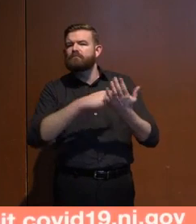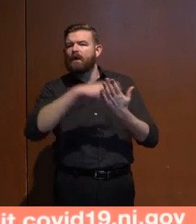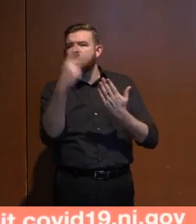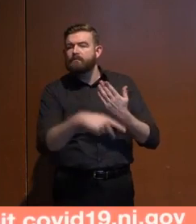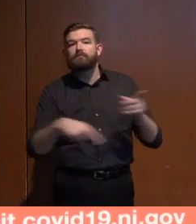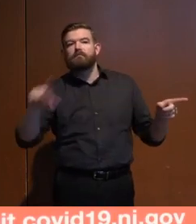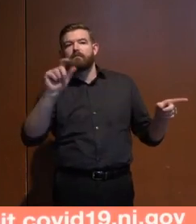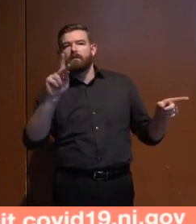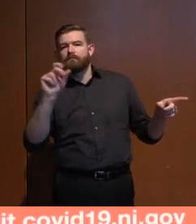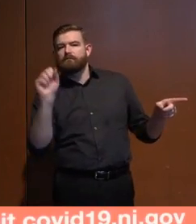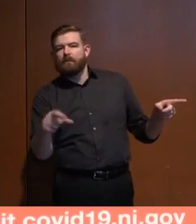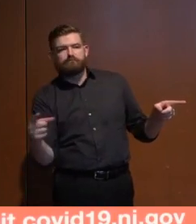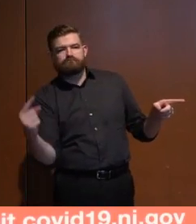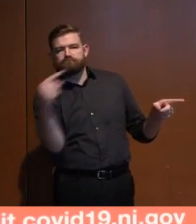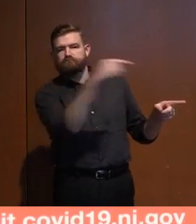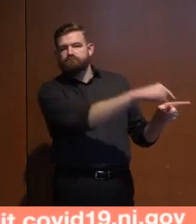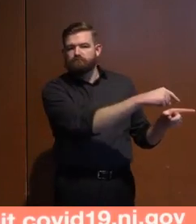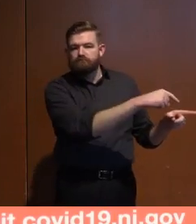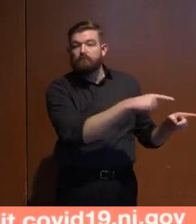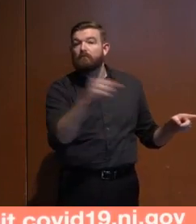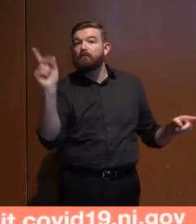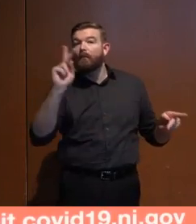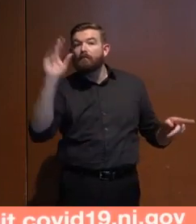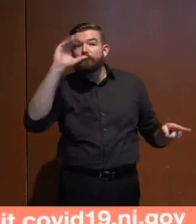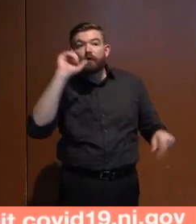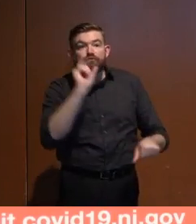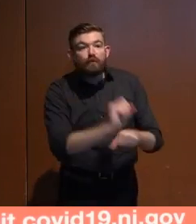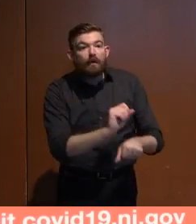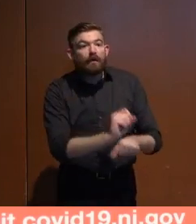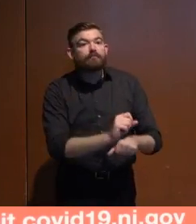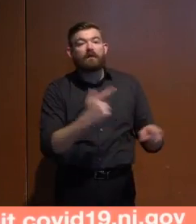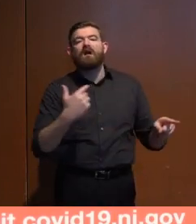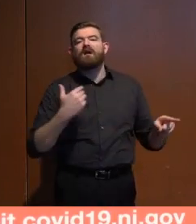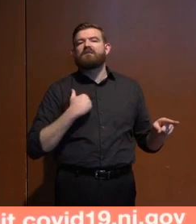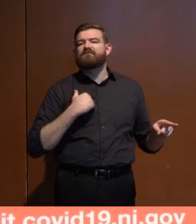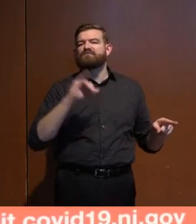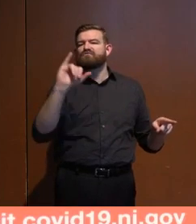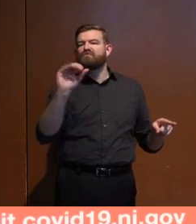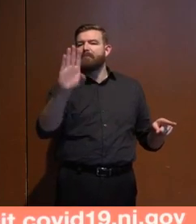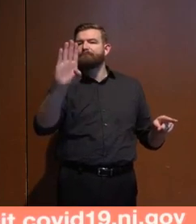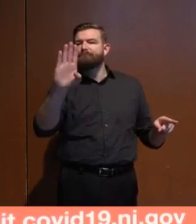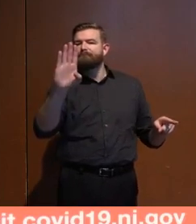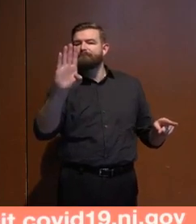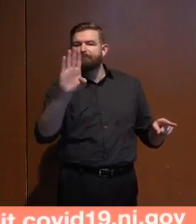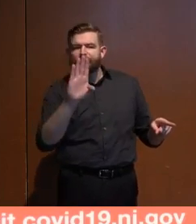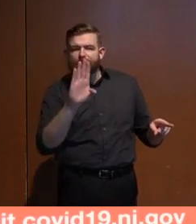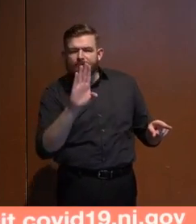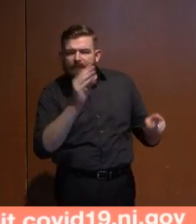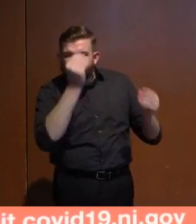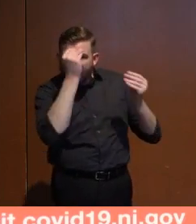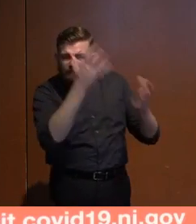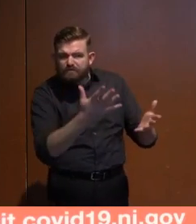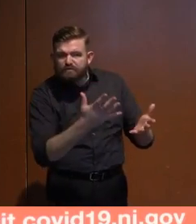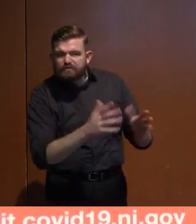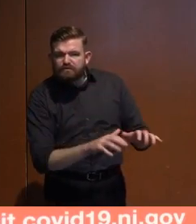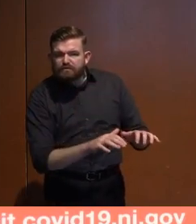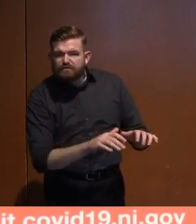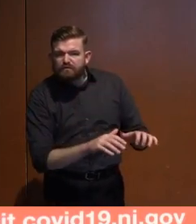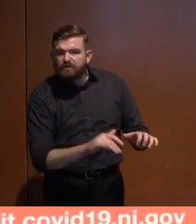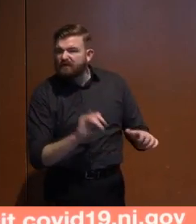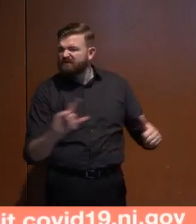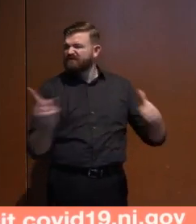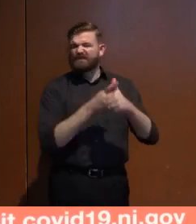businesses and for job seekers, there is a job portal. That was the first portal stood up in the nation, the first one to launch,